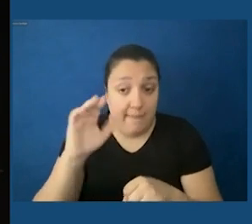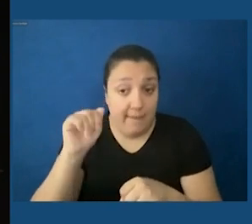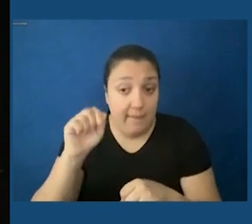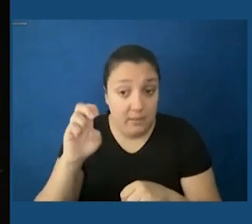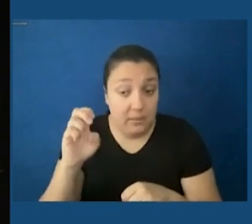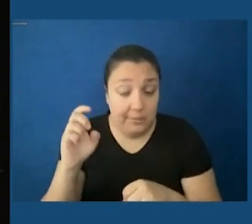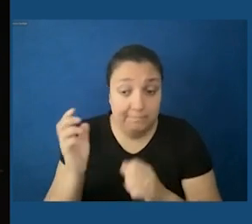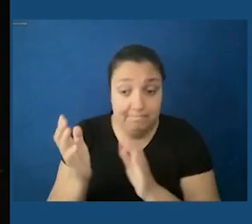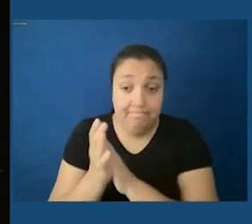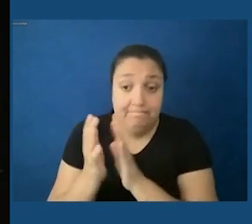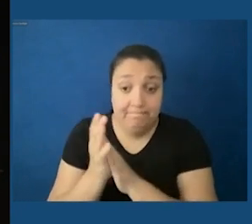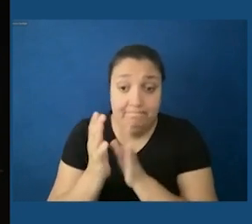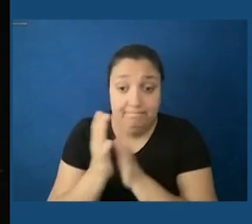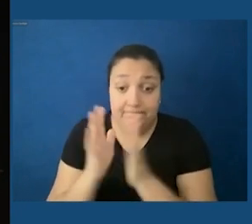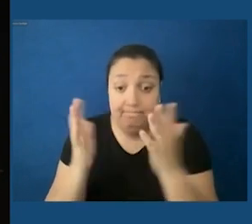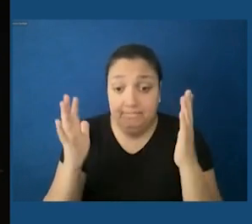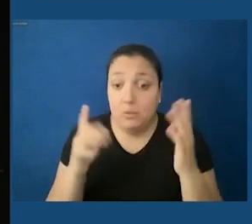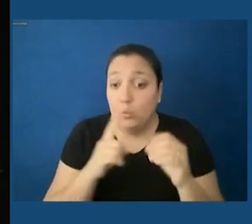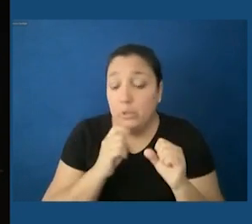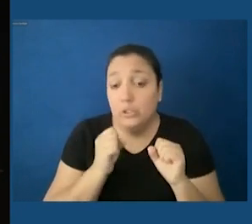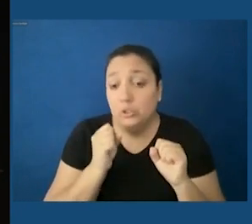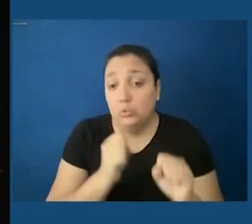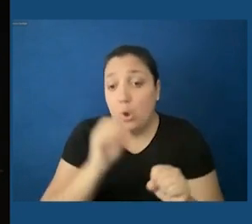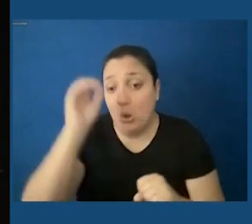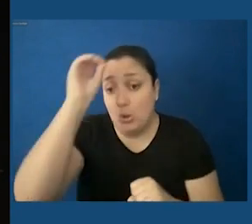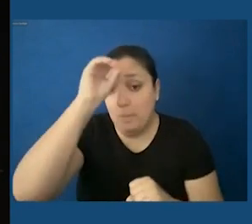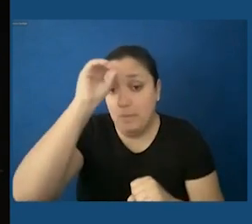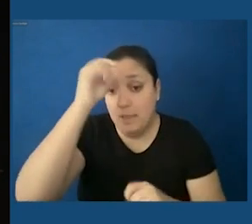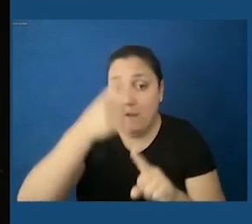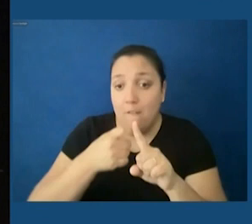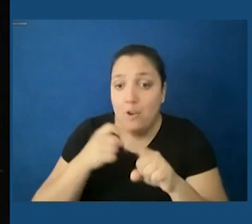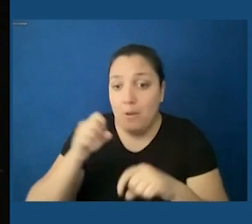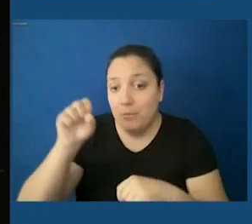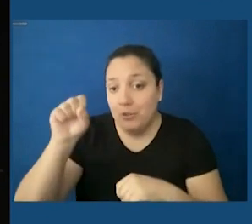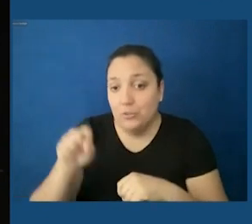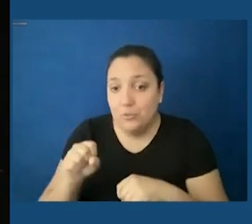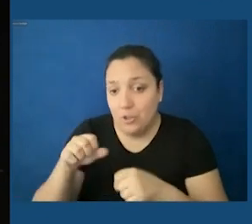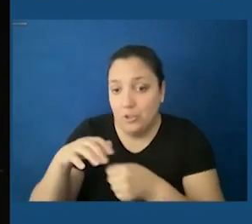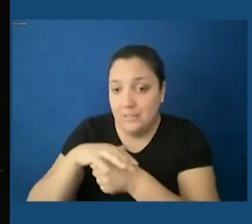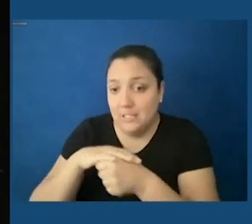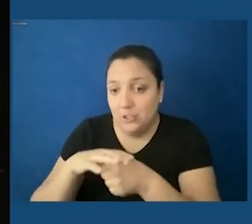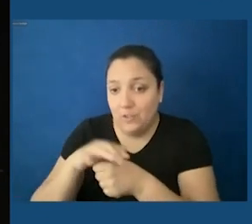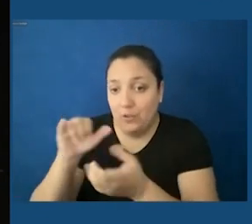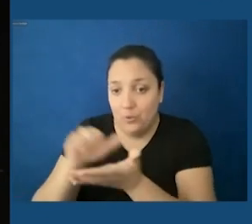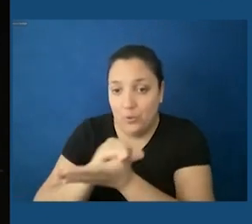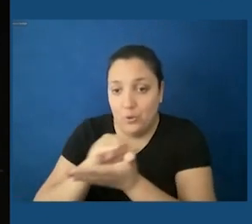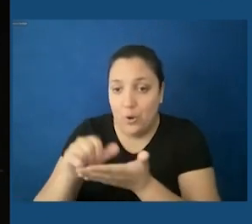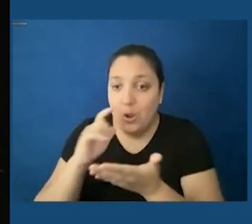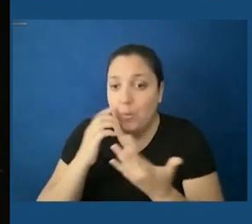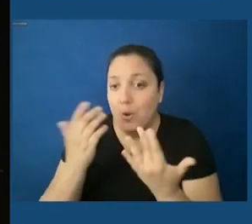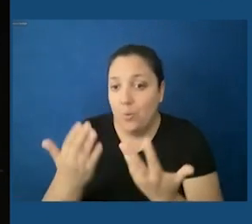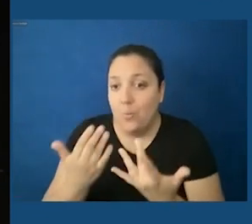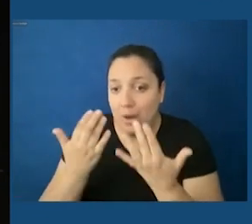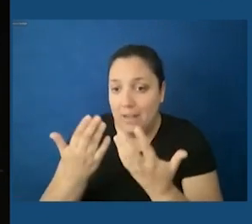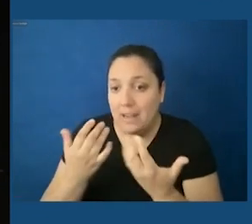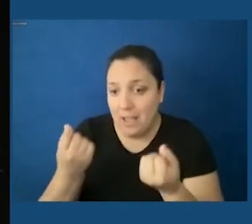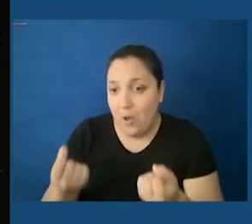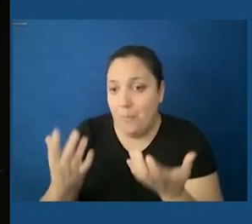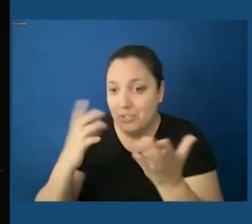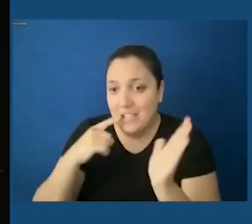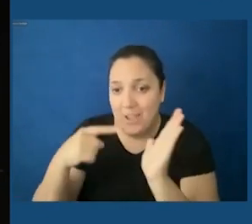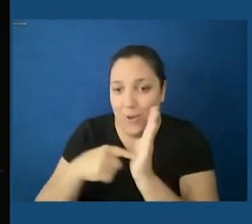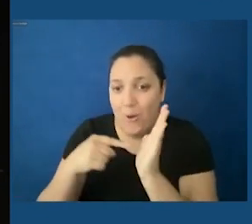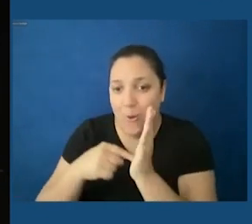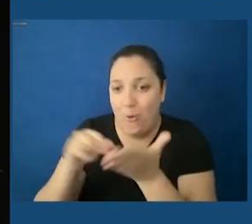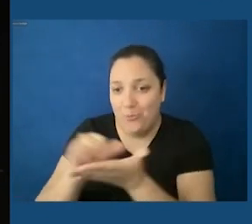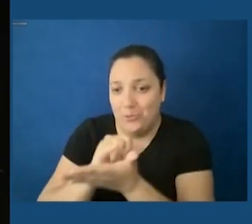We had a very strong opinion from the Southern District of New York, and now we're just waiting to see how much money they owe New Yorkers.